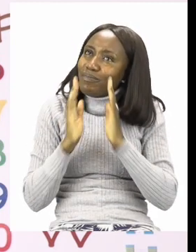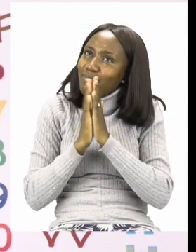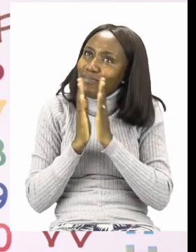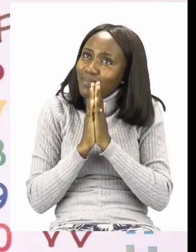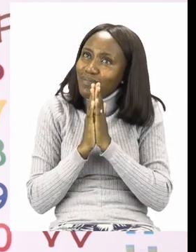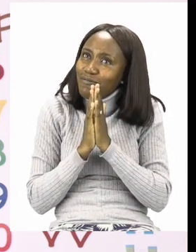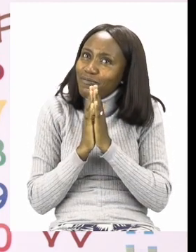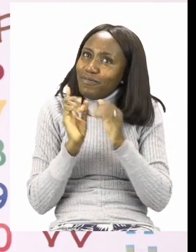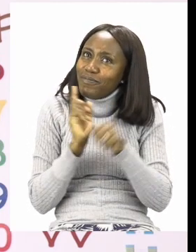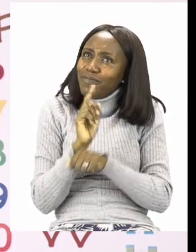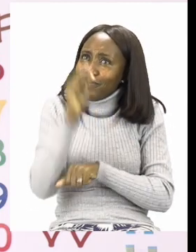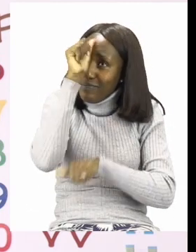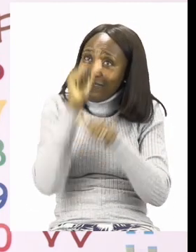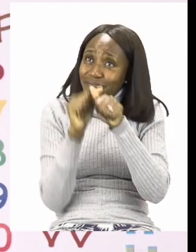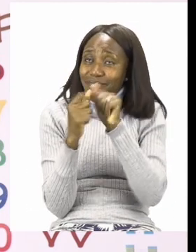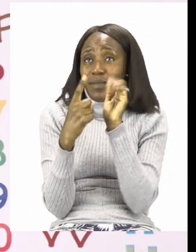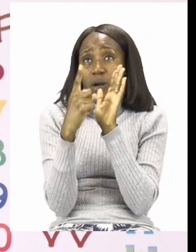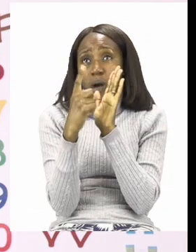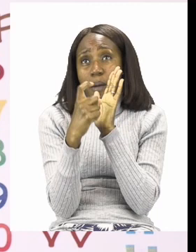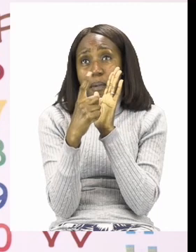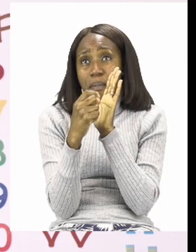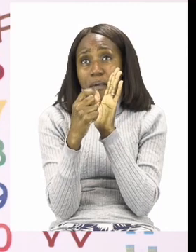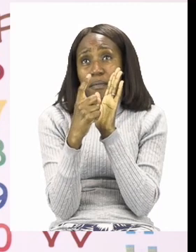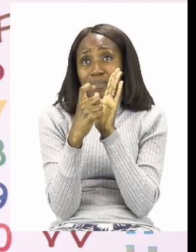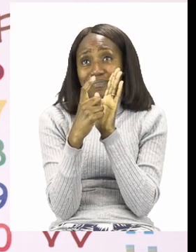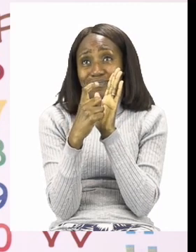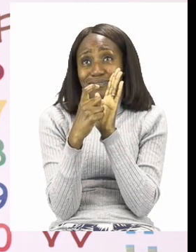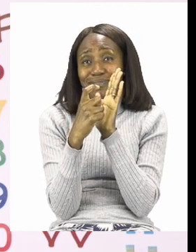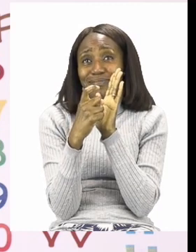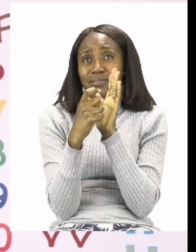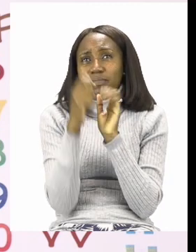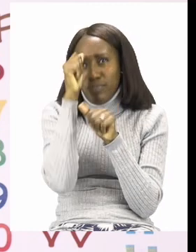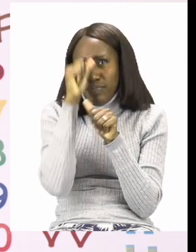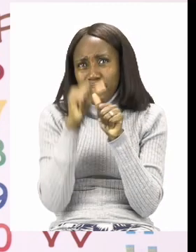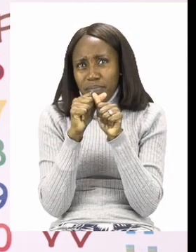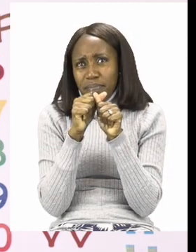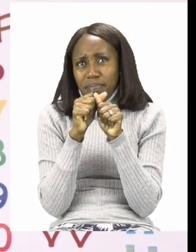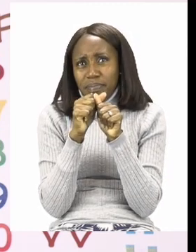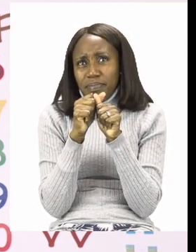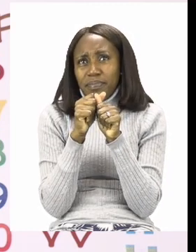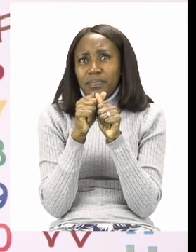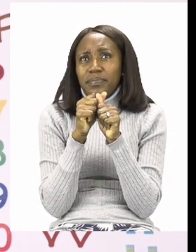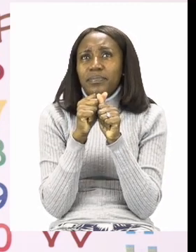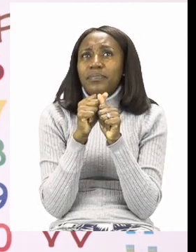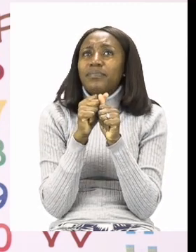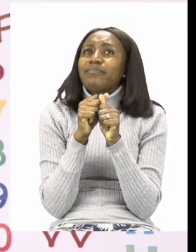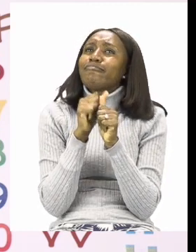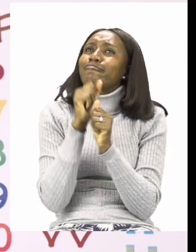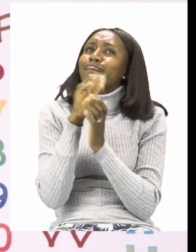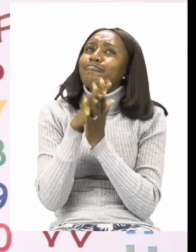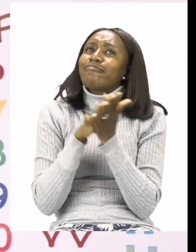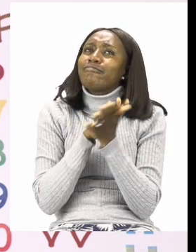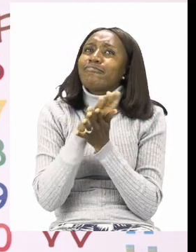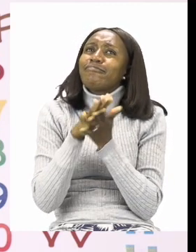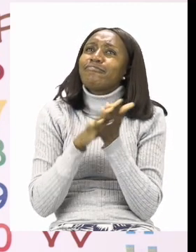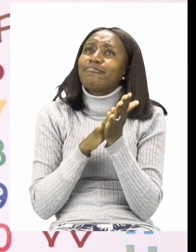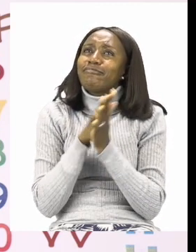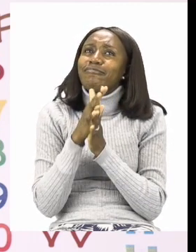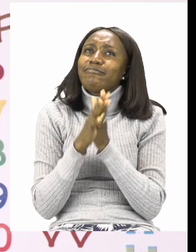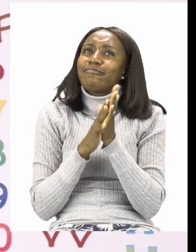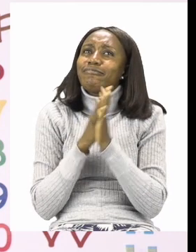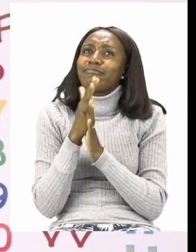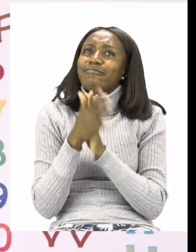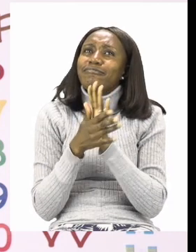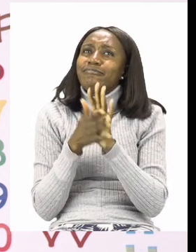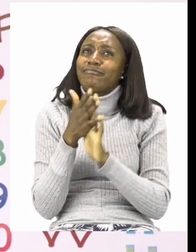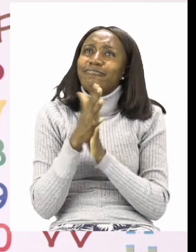forget to sanitize. Now, remember, everybody, you have to rub your hands